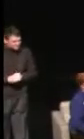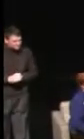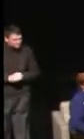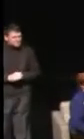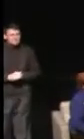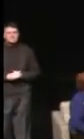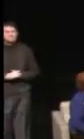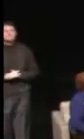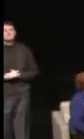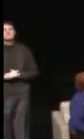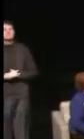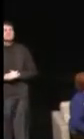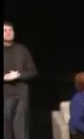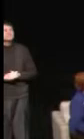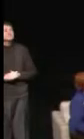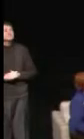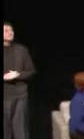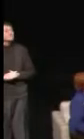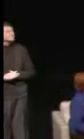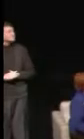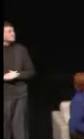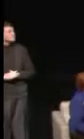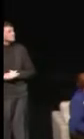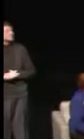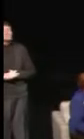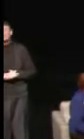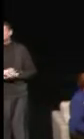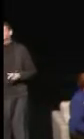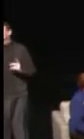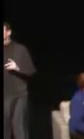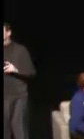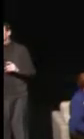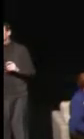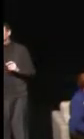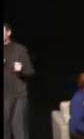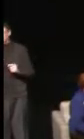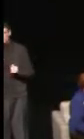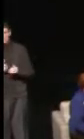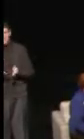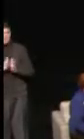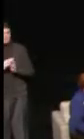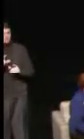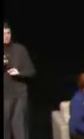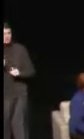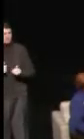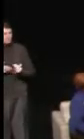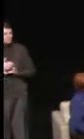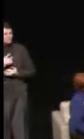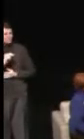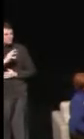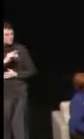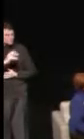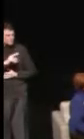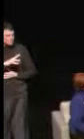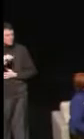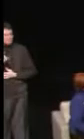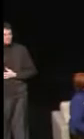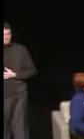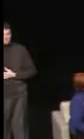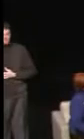streaming on the internet. You can ask your question online with Twitter or during the Facebook